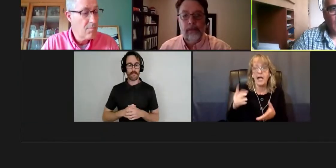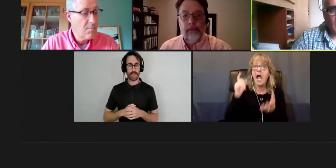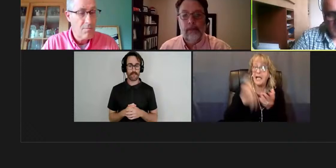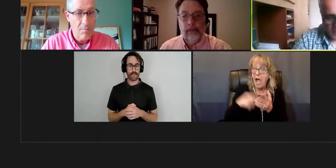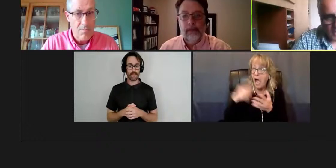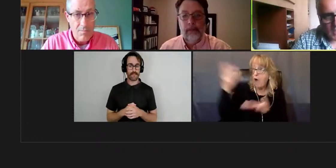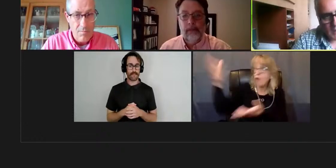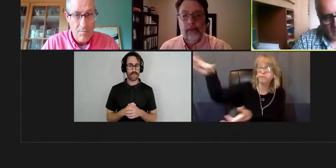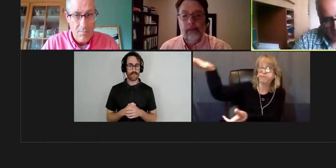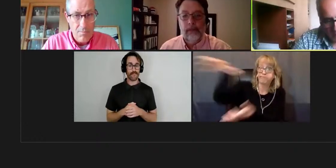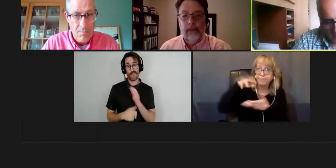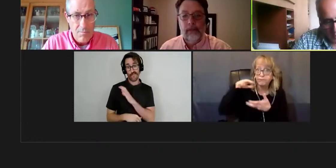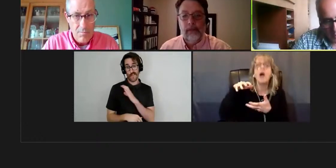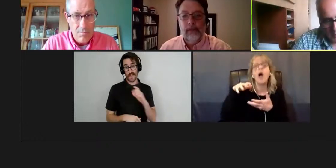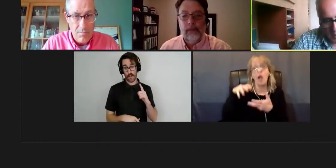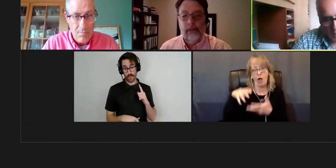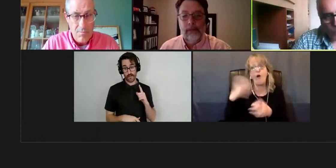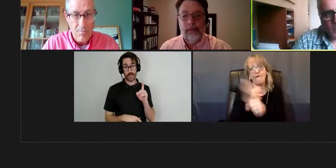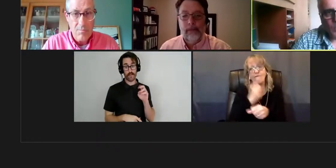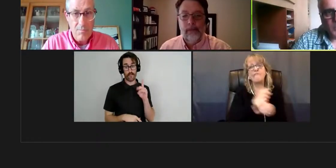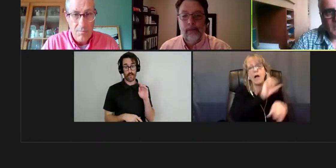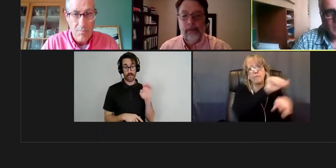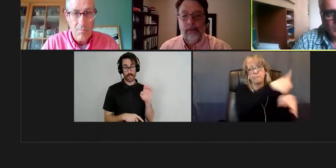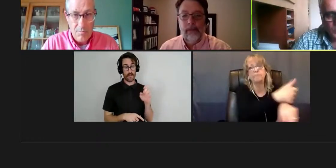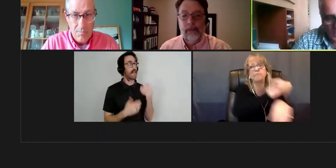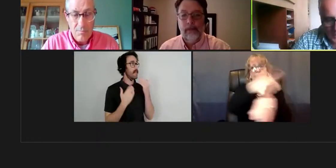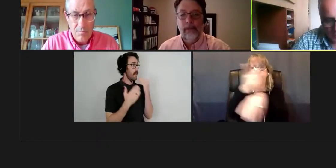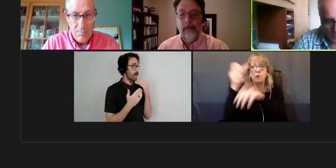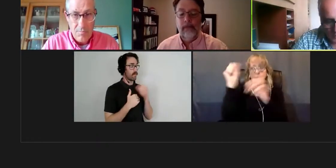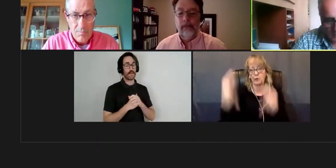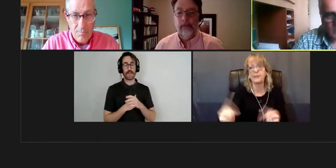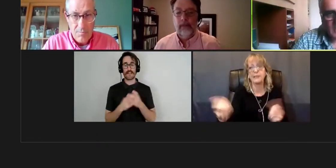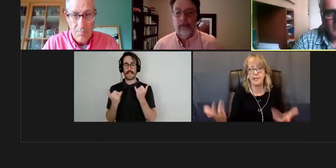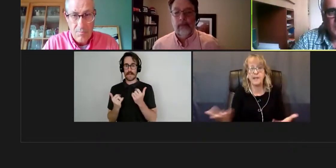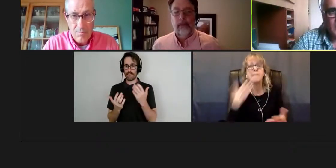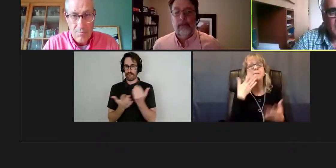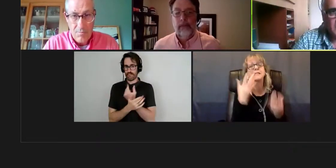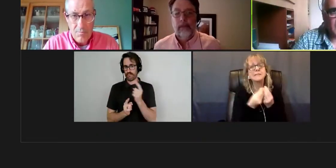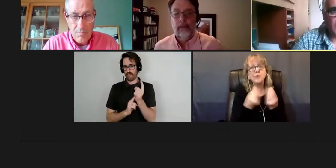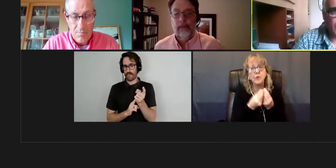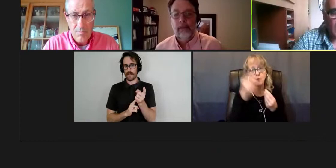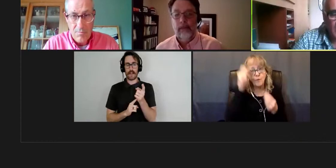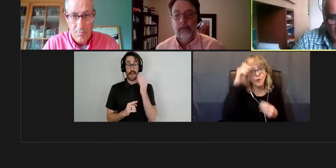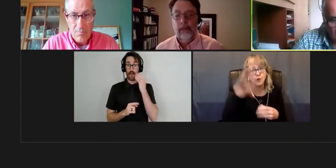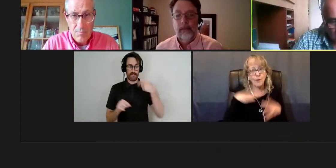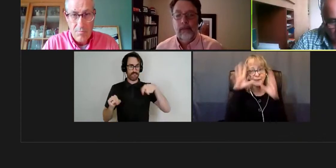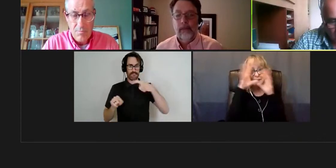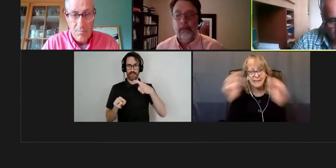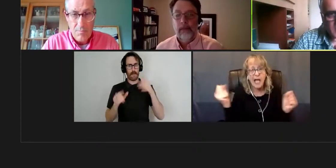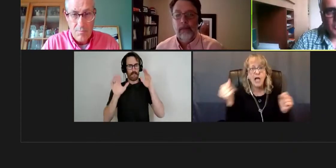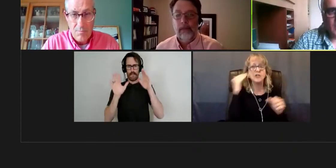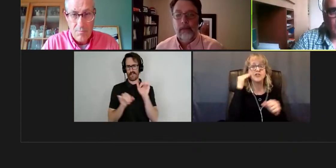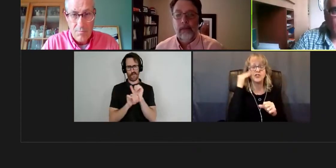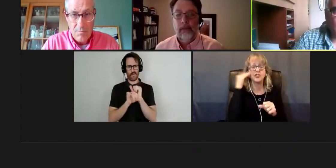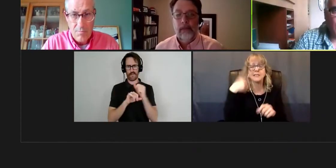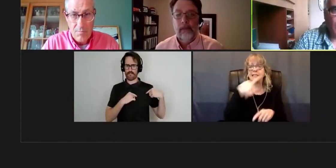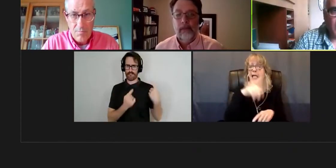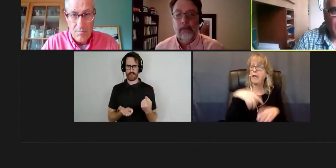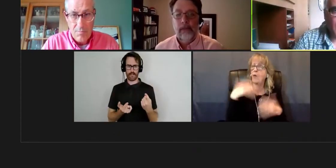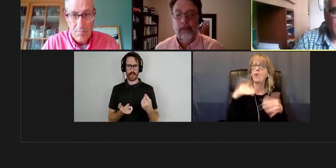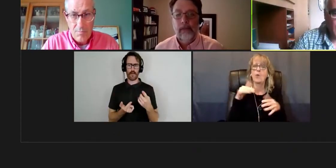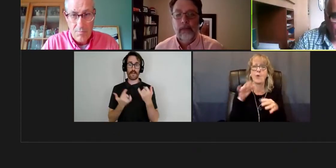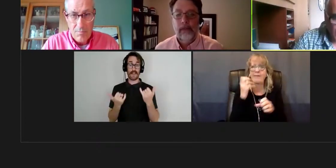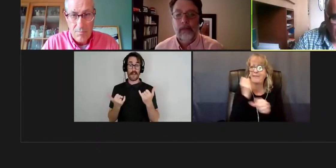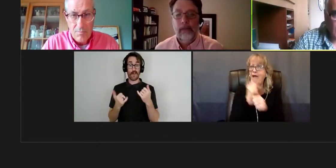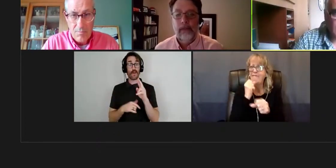you, Mr. Chair. I just want to take one moment to I know that you guys have been doing amazing job. Mr. Chair, those rural